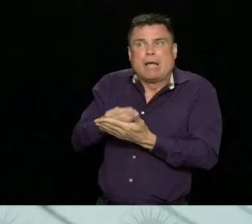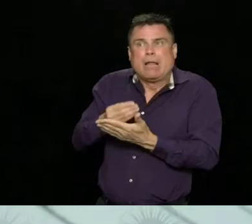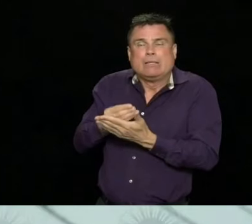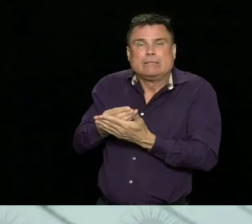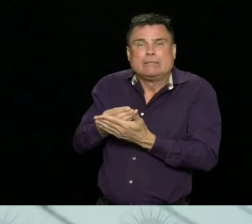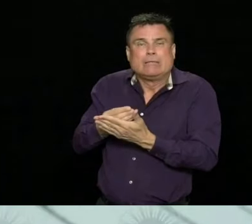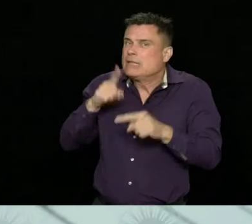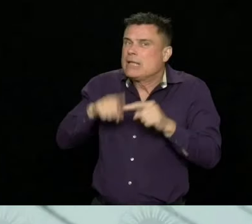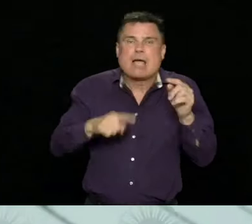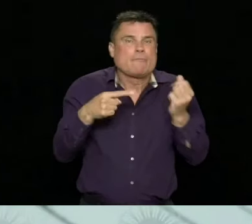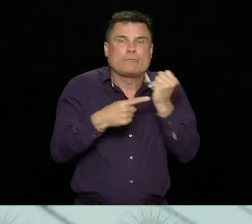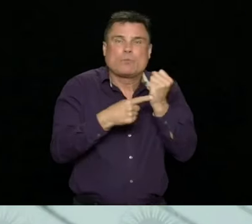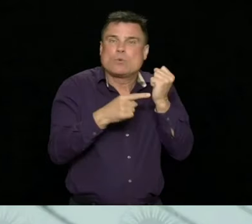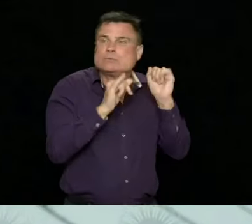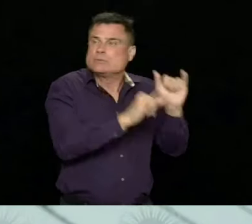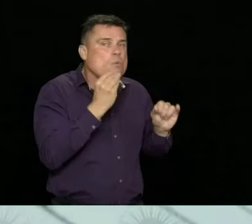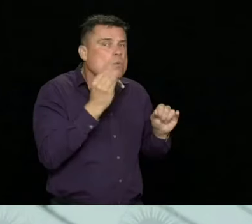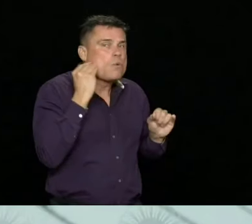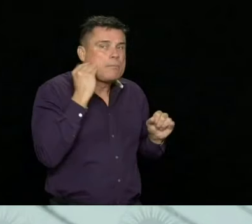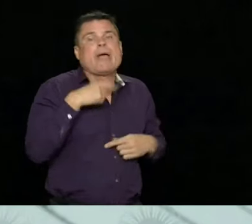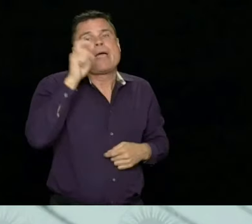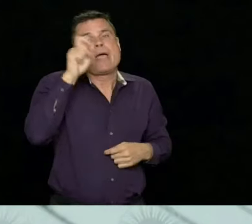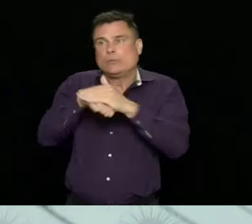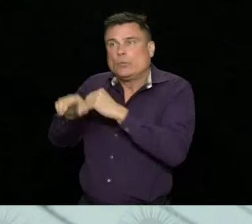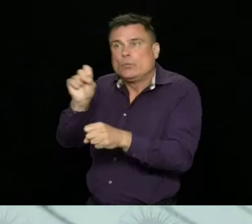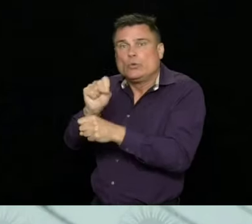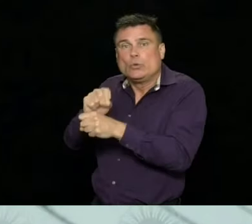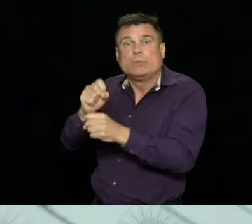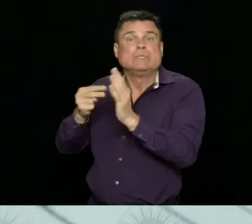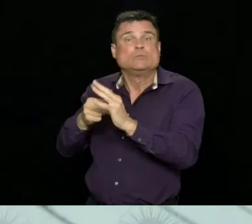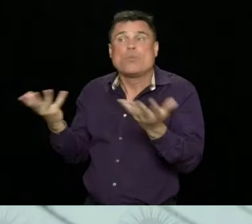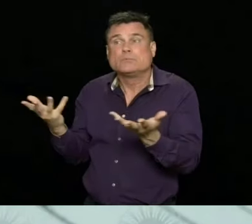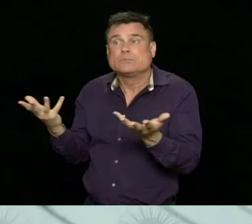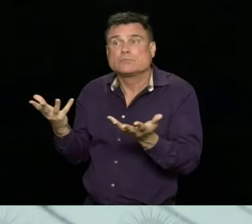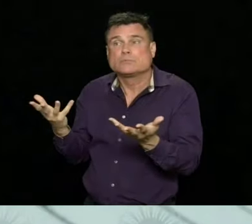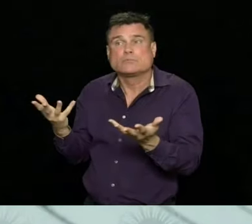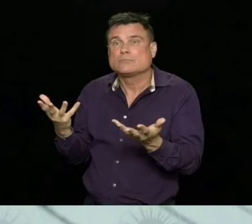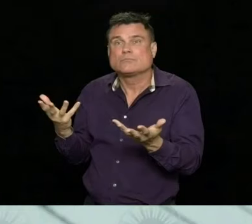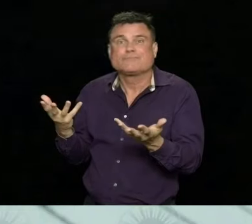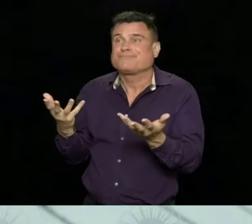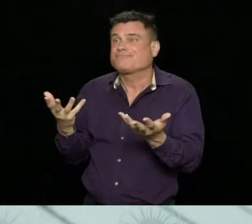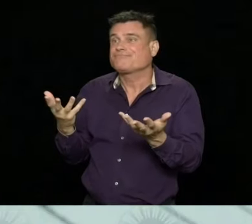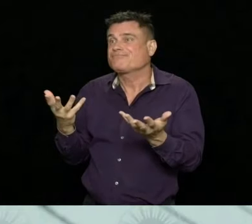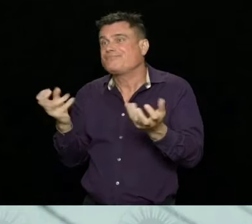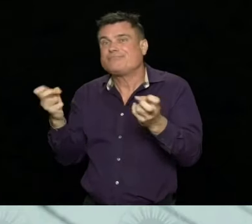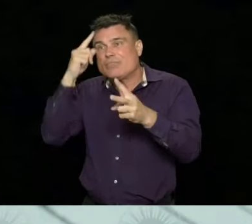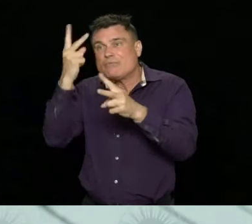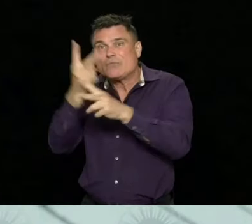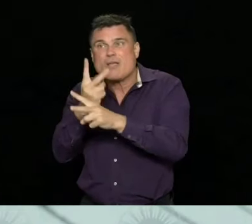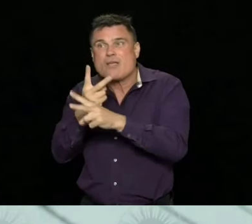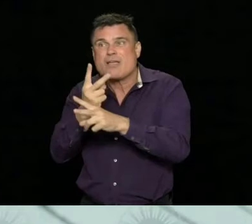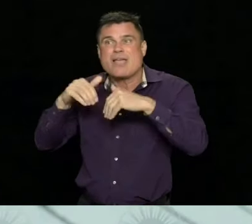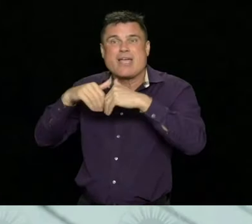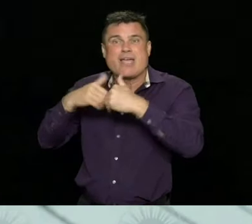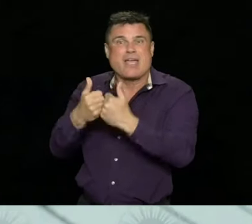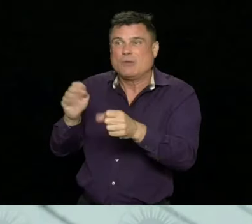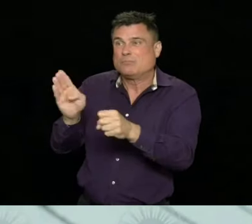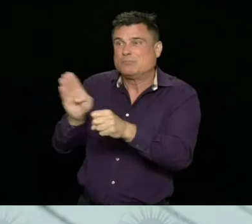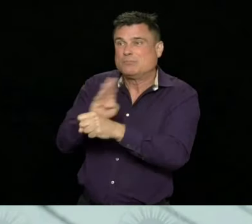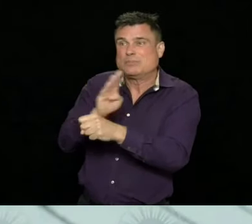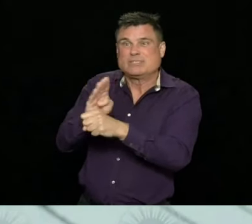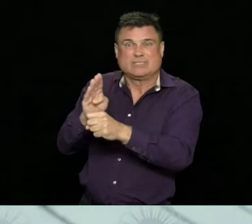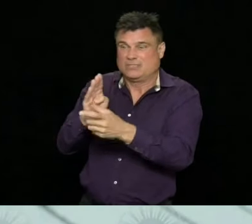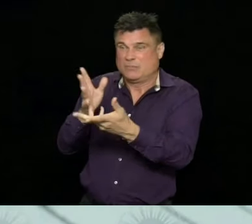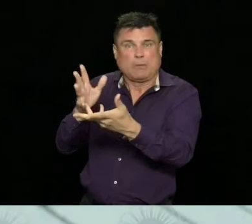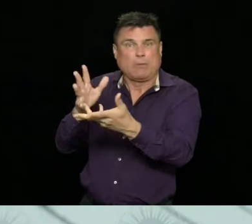virus spread to other workers, and the businesses ended up shutting down. So I think we need to find a way. We're working very, very closely with the federal